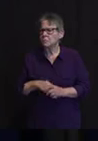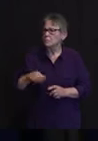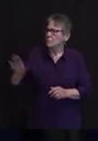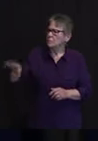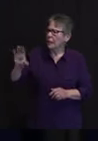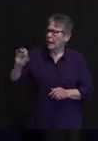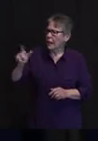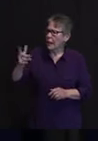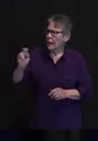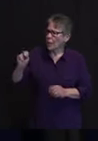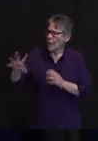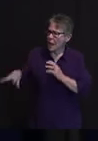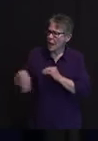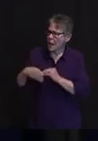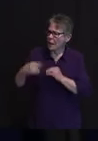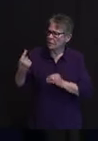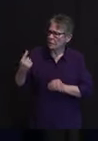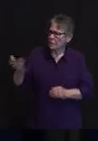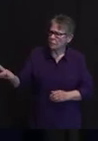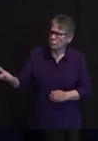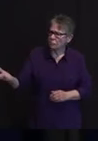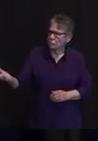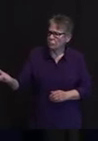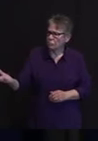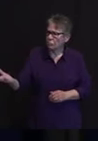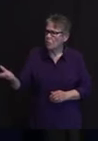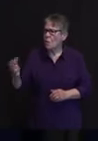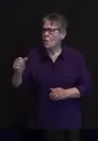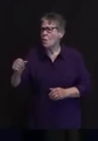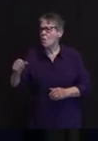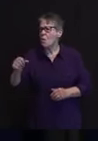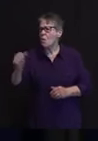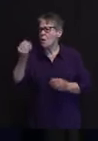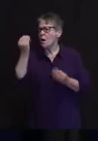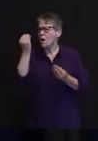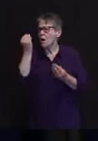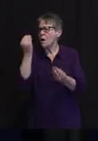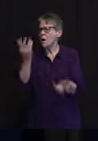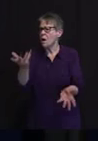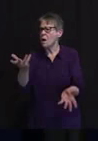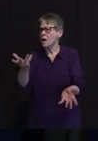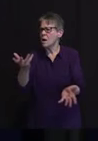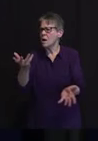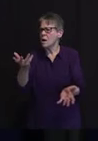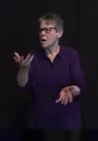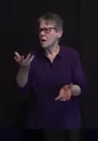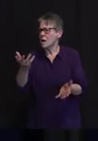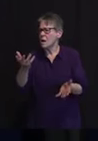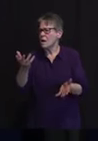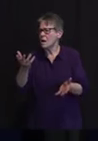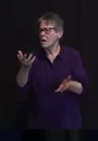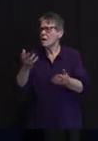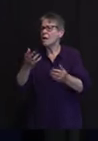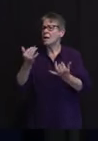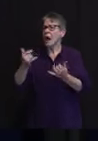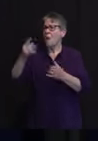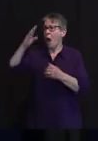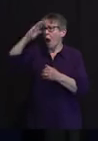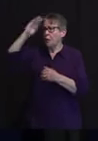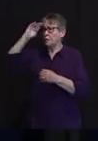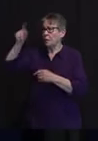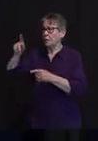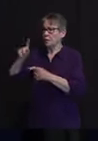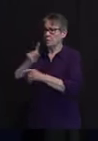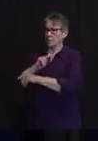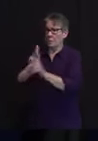because of bed capacity, it's because of staffing. So that original Department of Defense staffing that we're using at the Edison Field